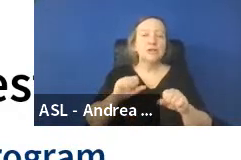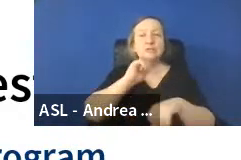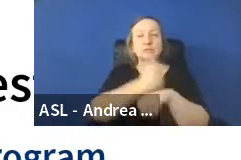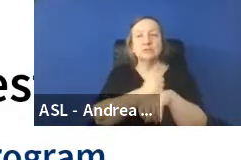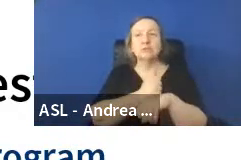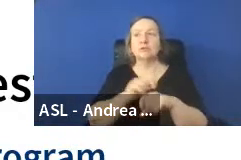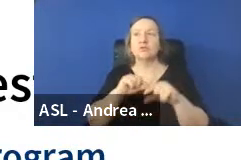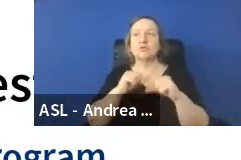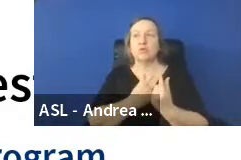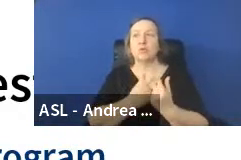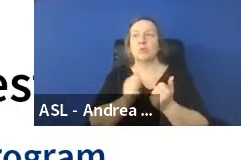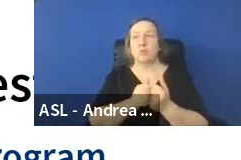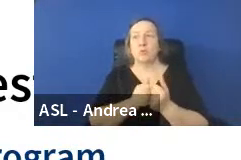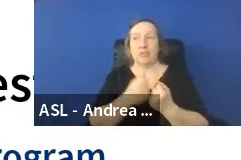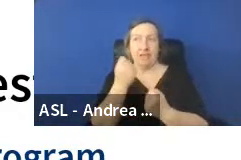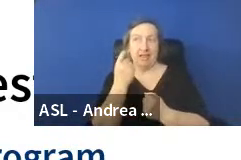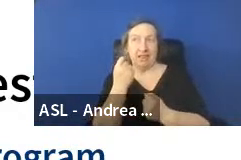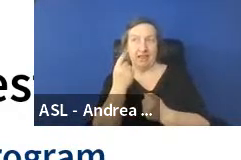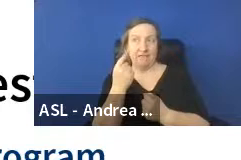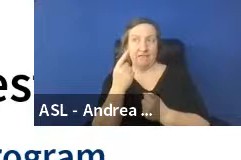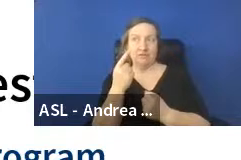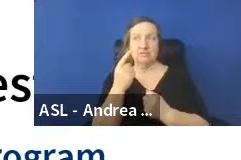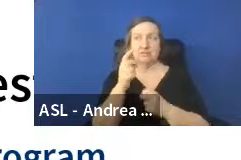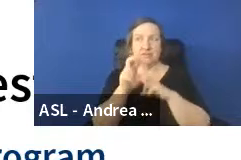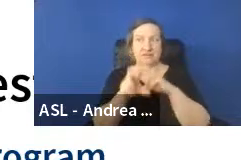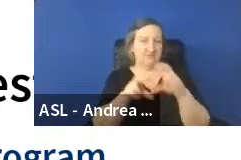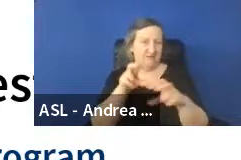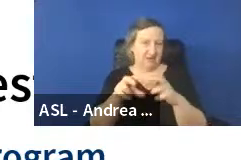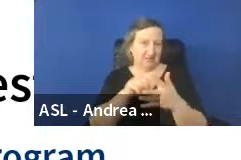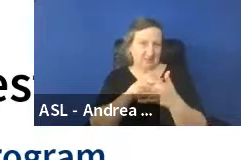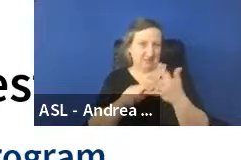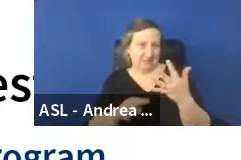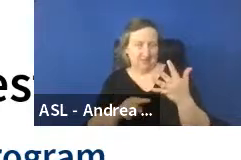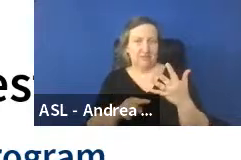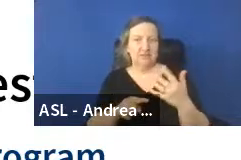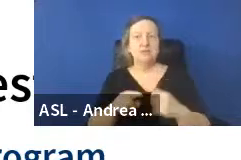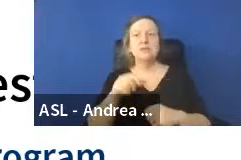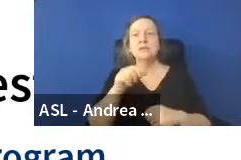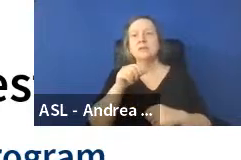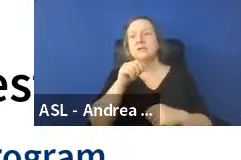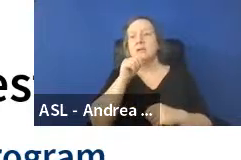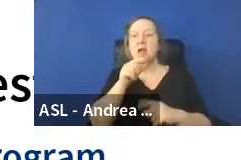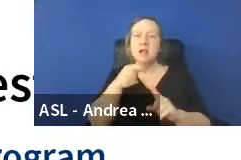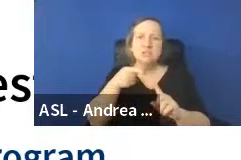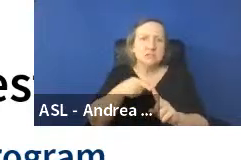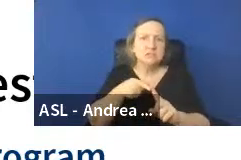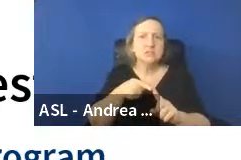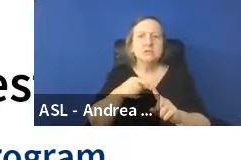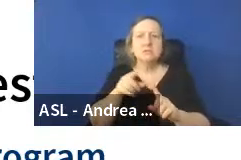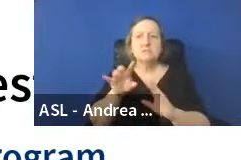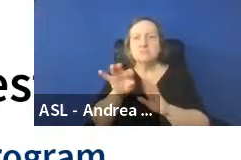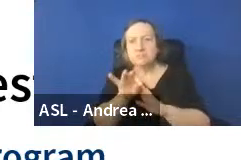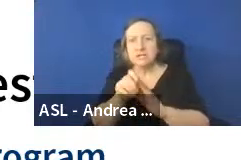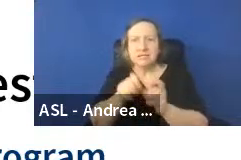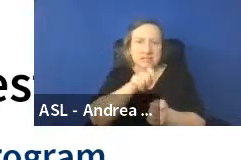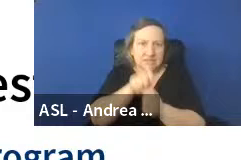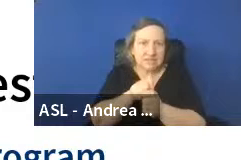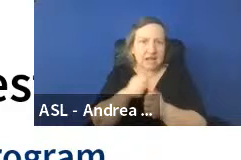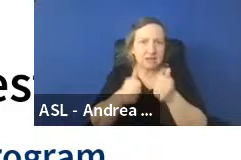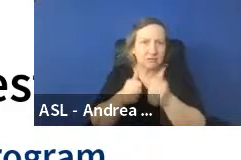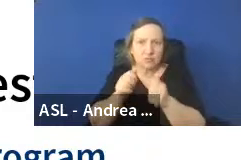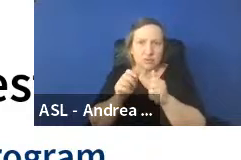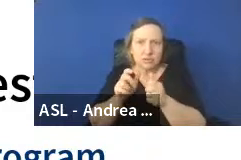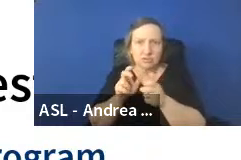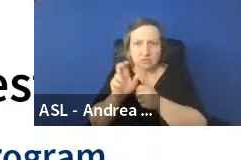11 representative investments is for us to not necessarily like hone in on a specific investment, but to